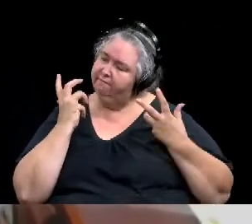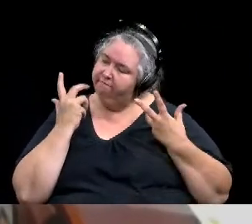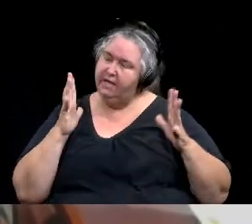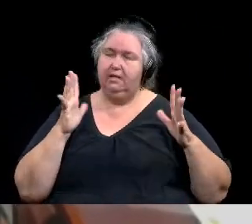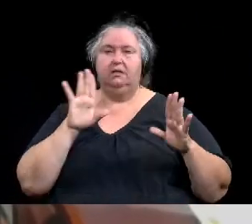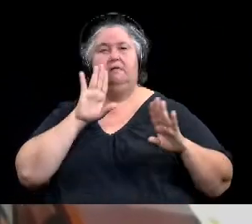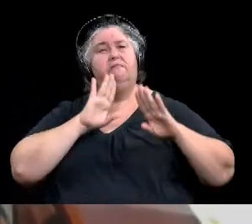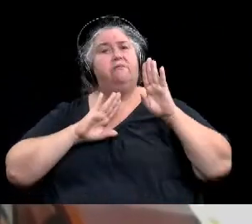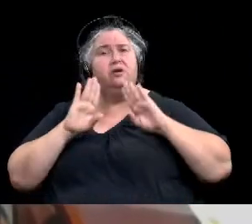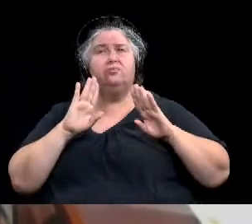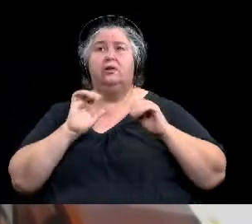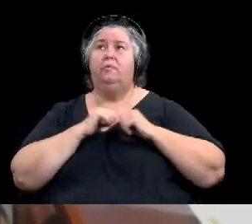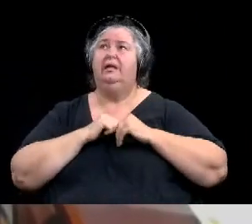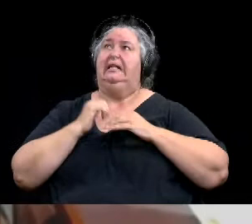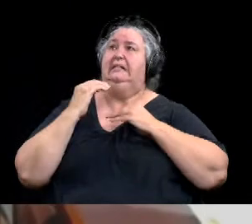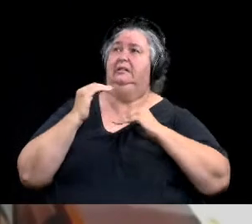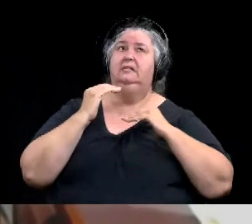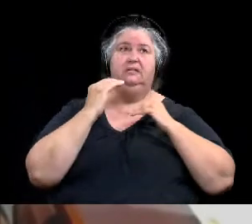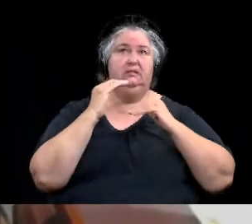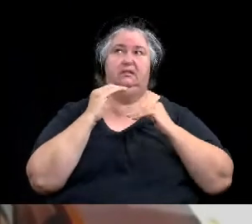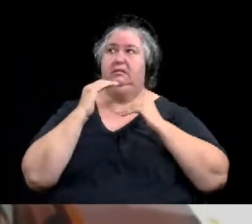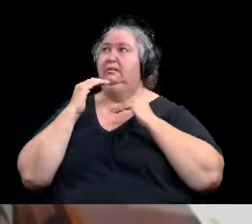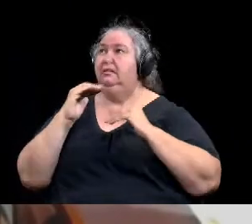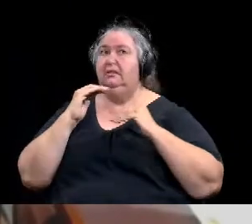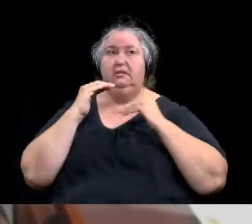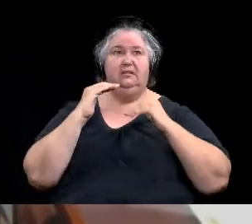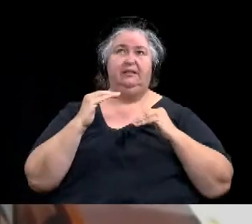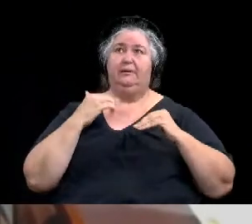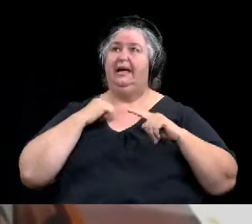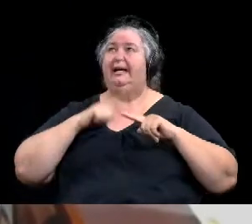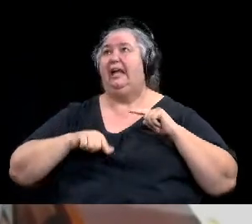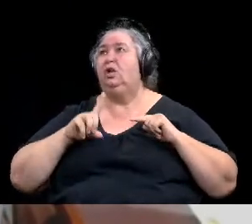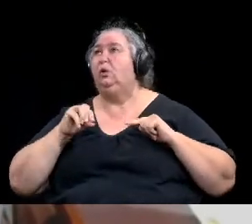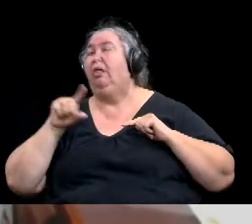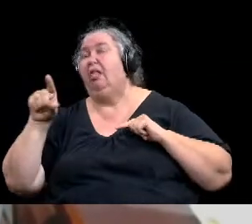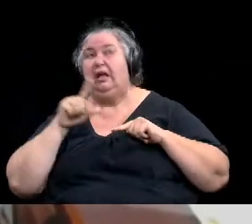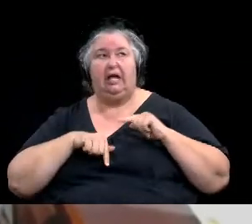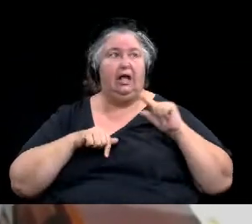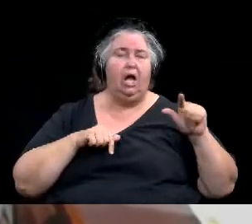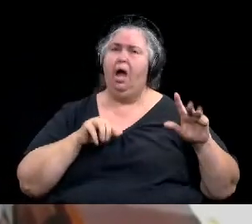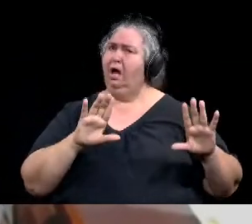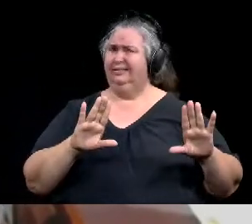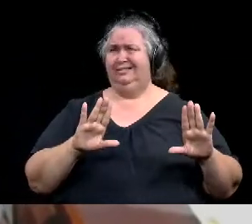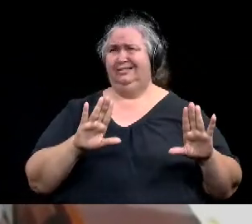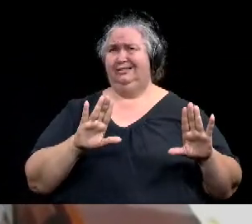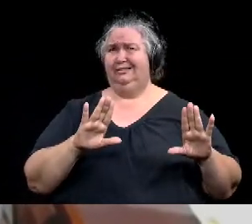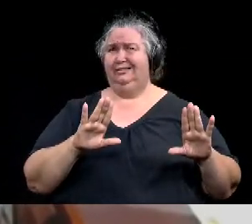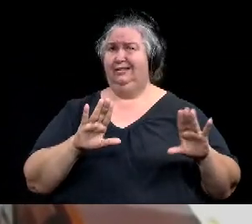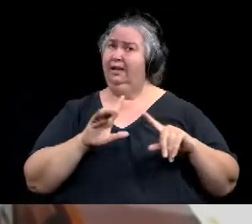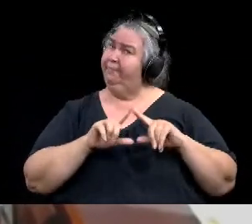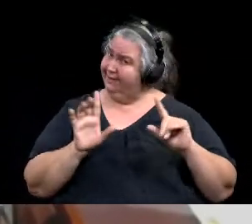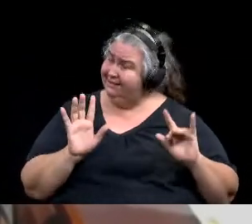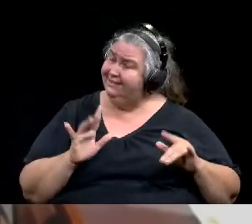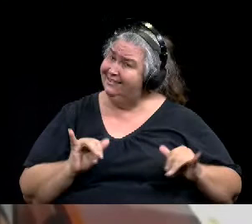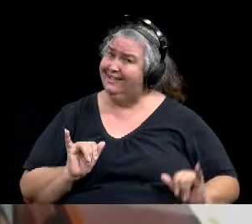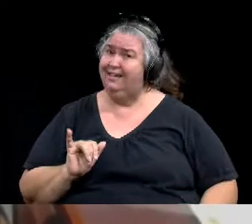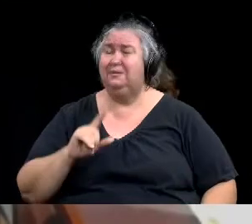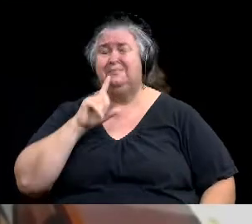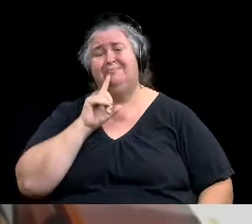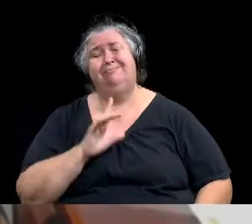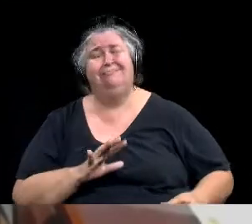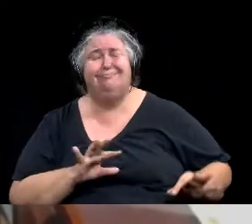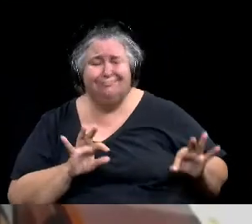frustrated with the constraints that are being placed upon them. But it is, as has been said a number of times already, vitally important